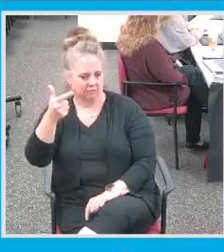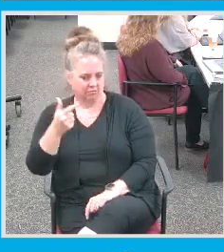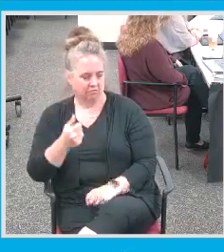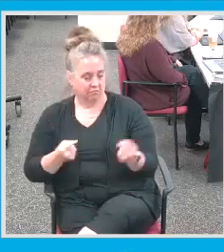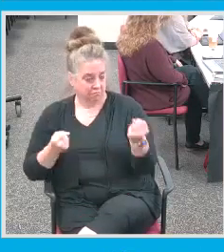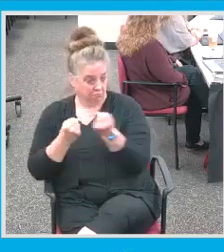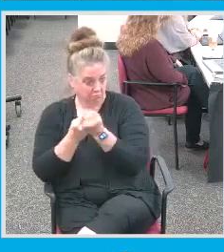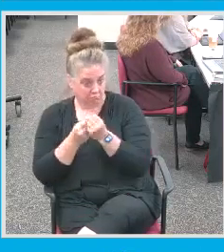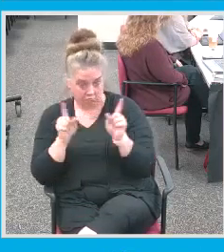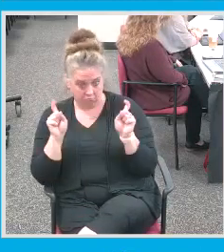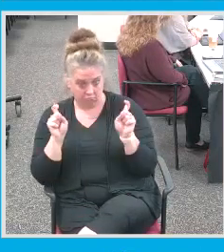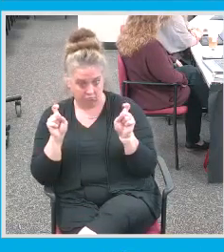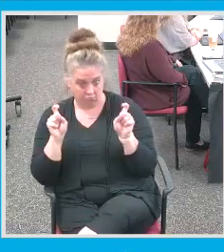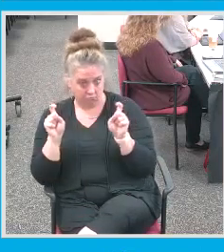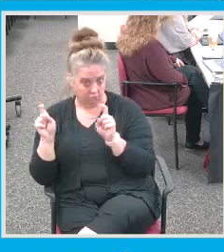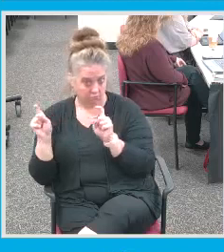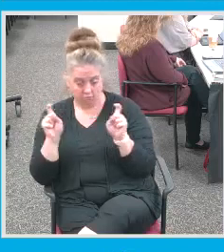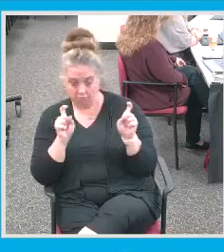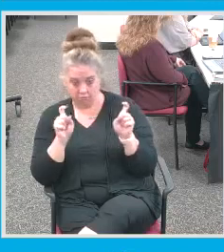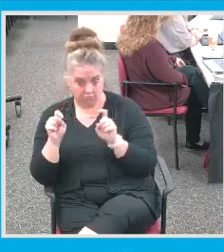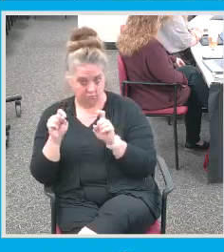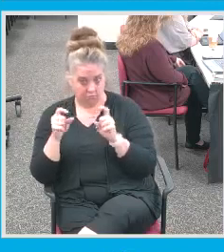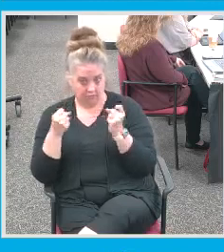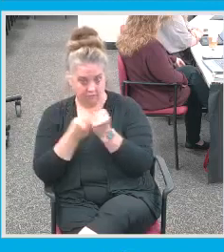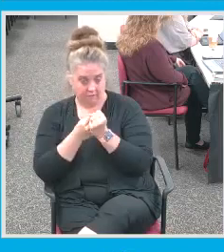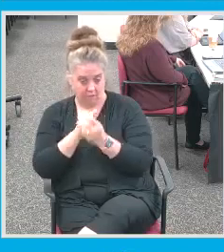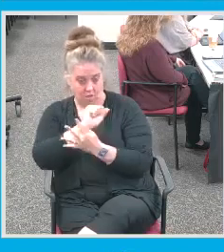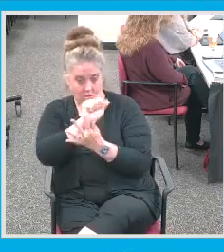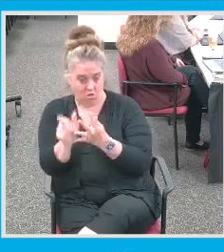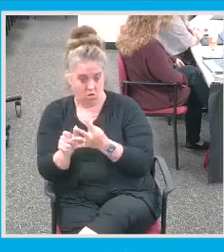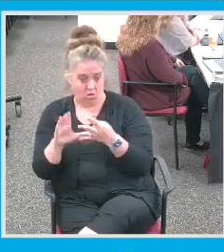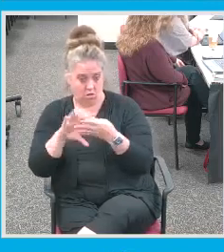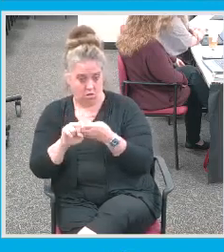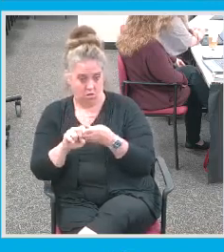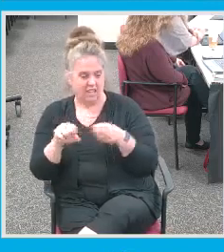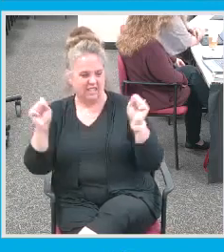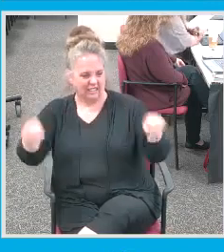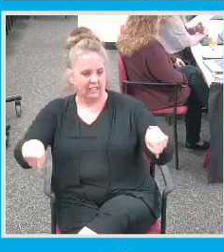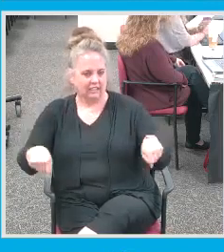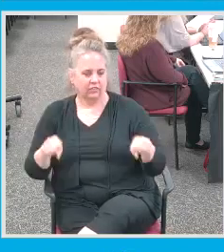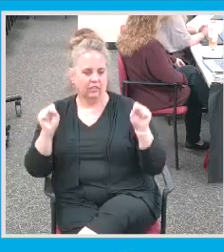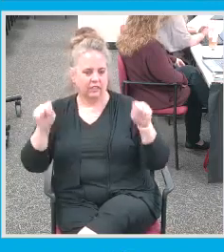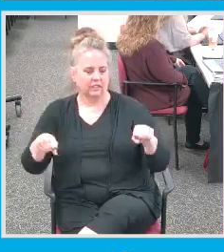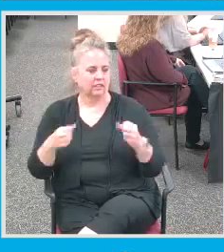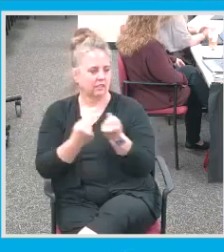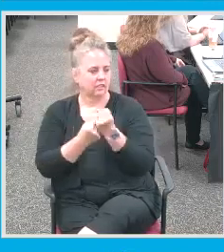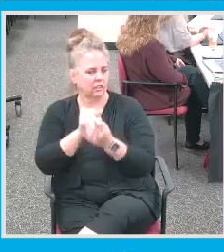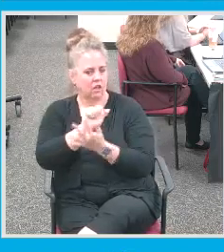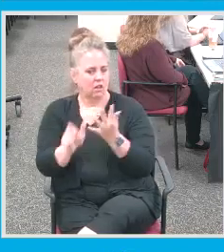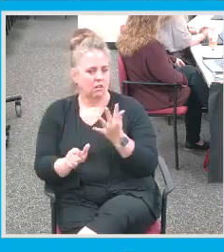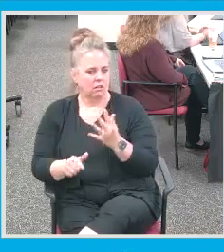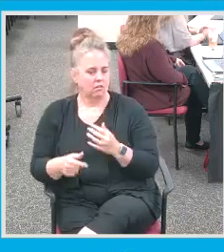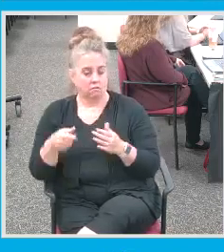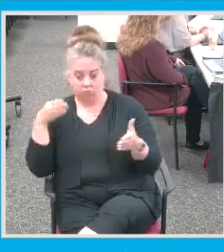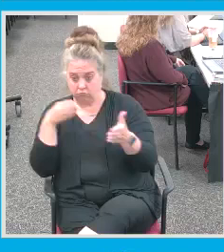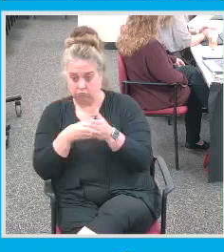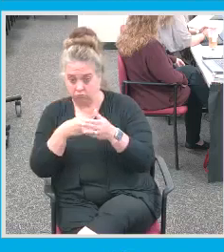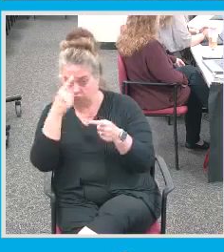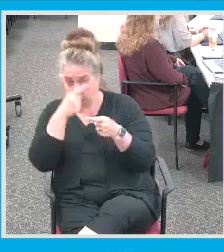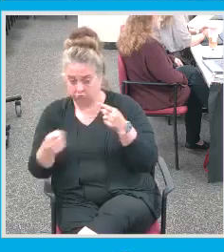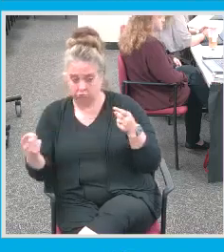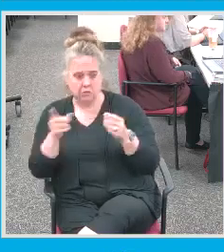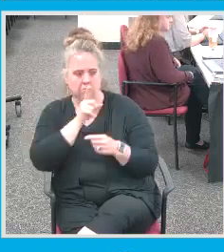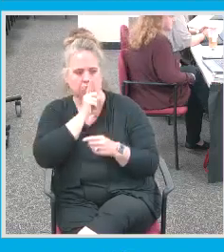accepting these 4 ongoing grants, let it be known by saying aye. Aye. Aye. Any opposed? And we hear no